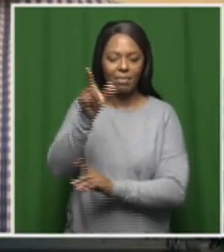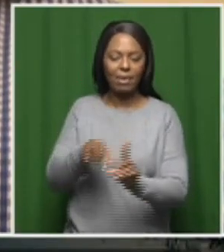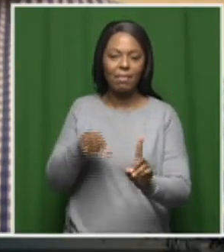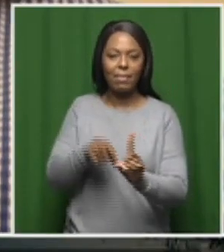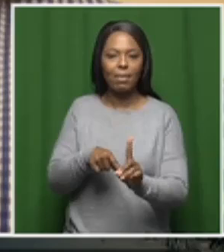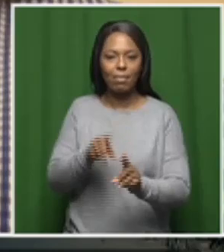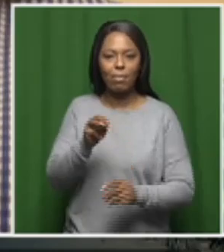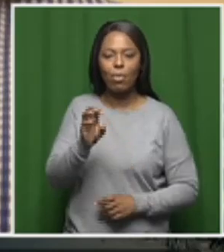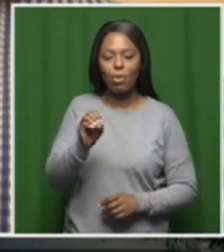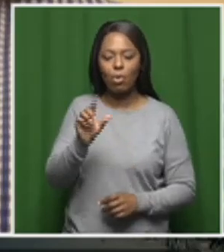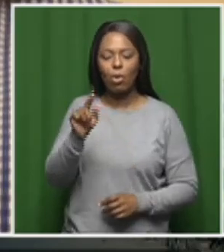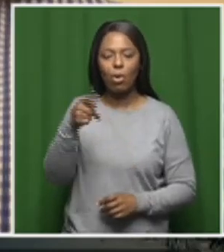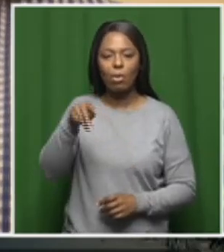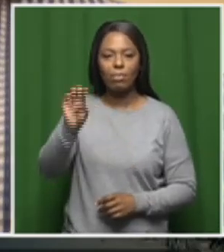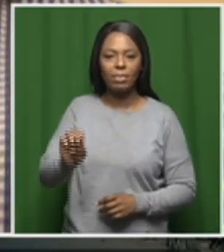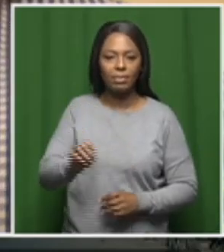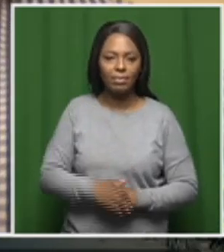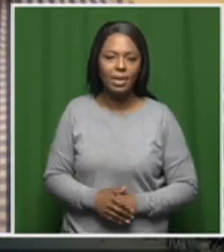your time, Malope.